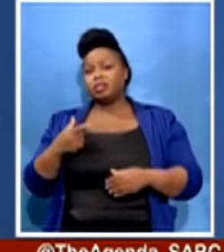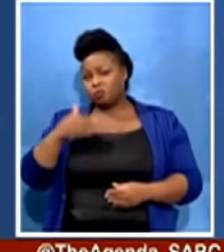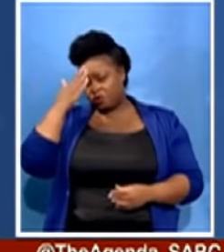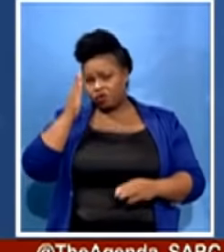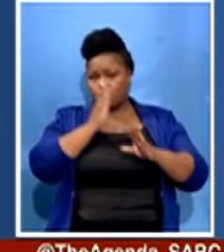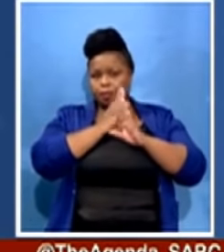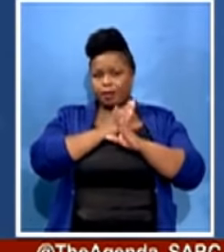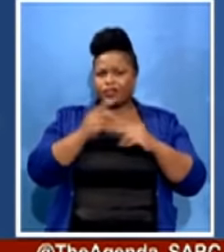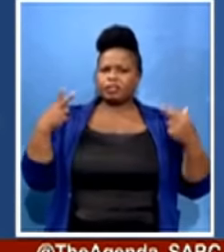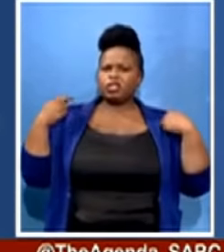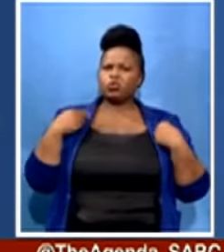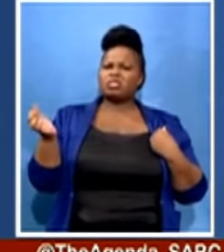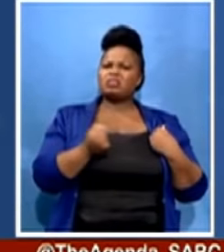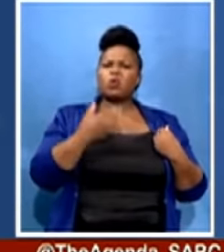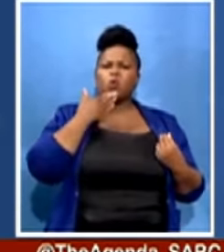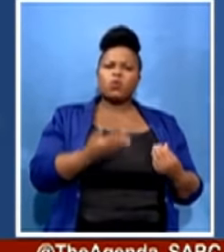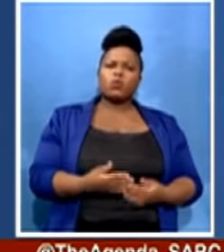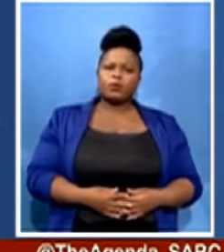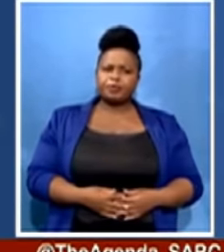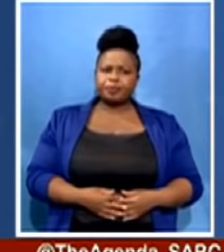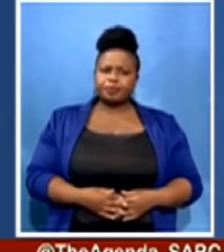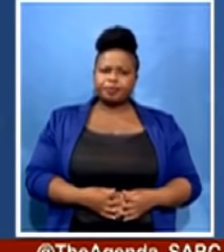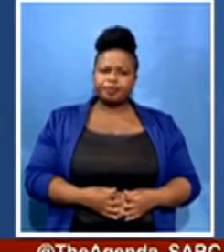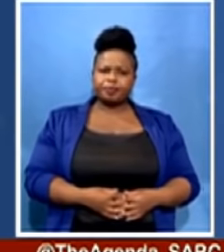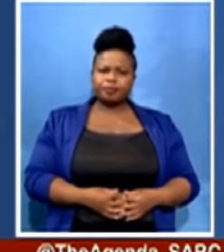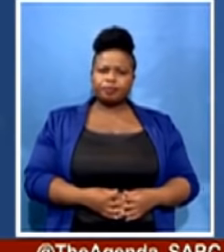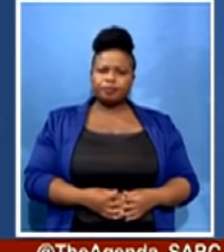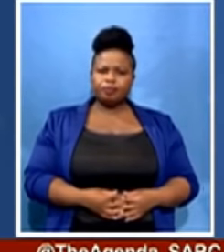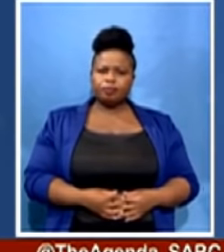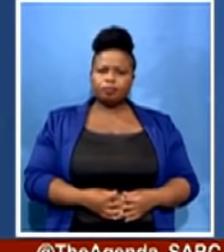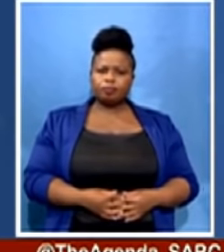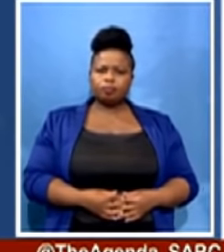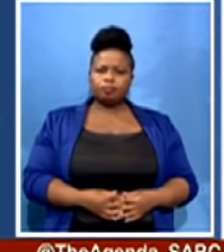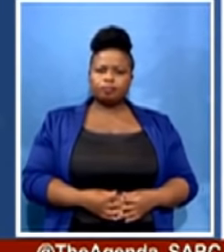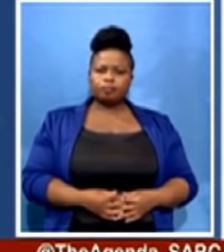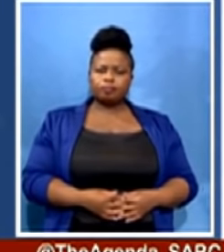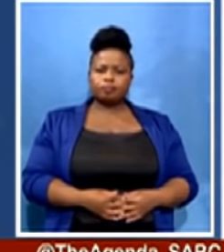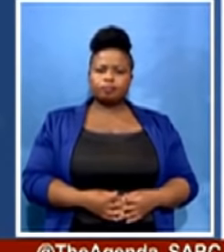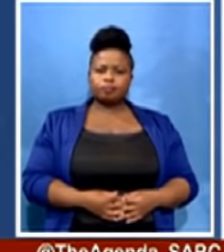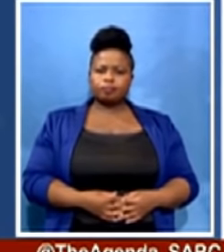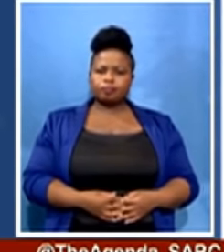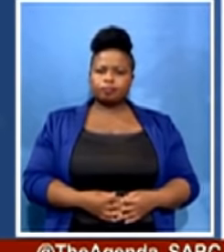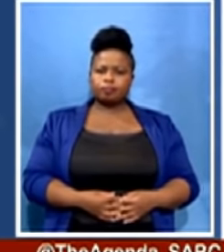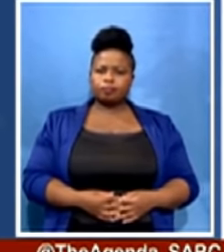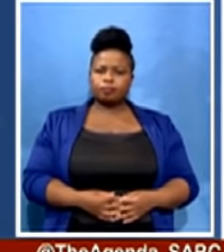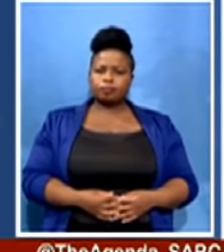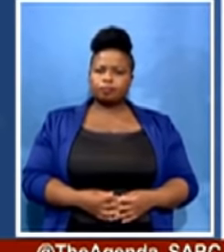this building that we hear evidence from? No, it's protected by